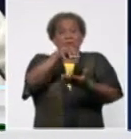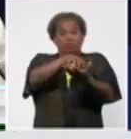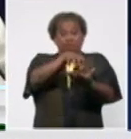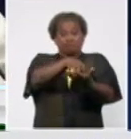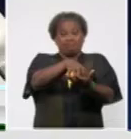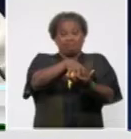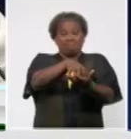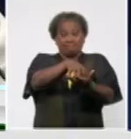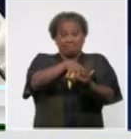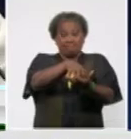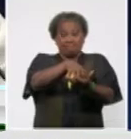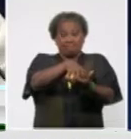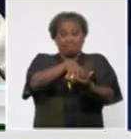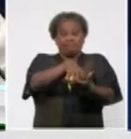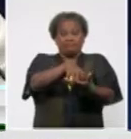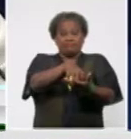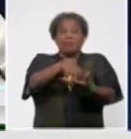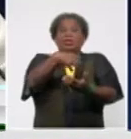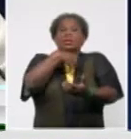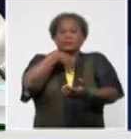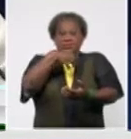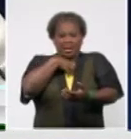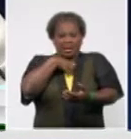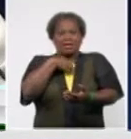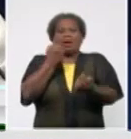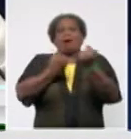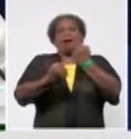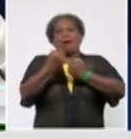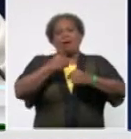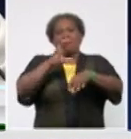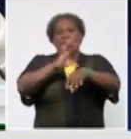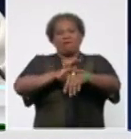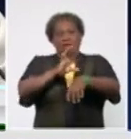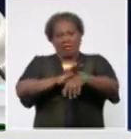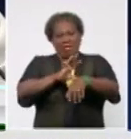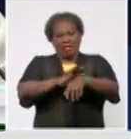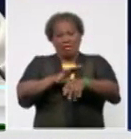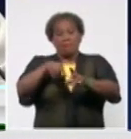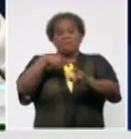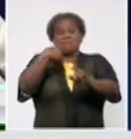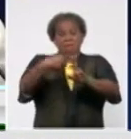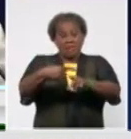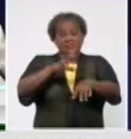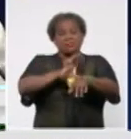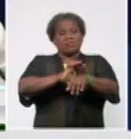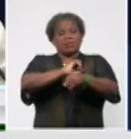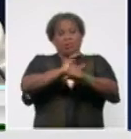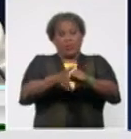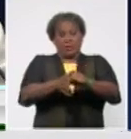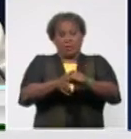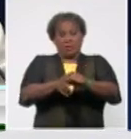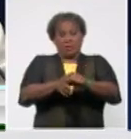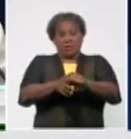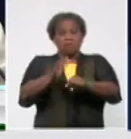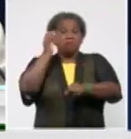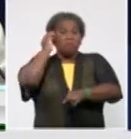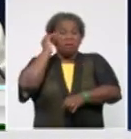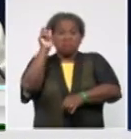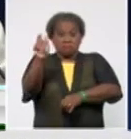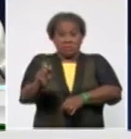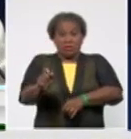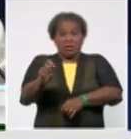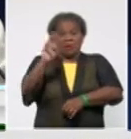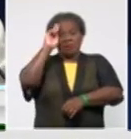disease. Her evolution was rather unfavorable and unfortunately died yesterday. We offer